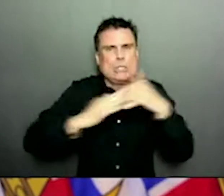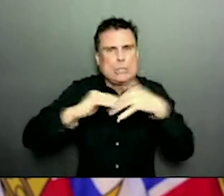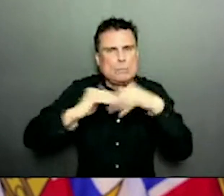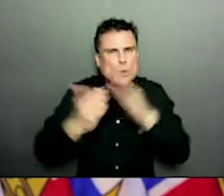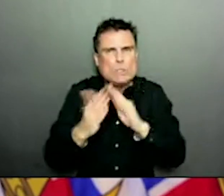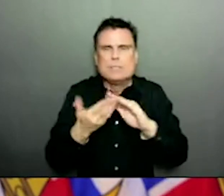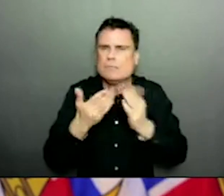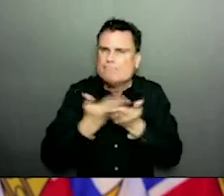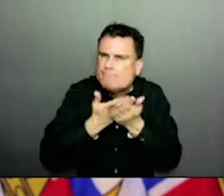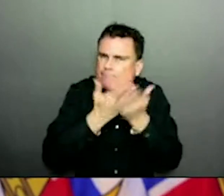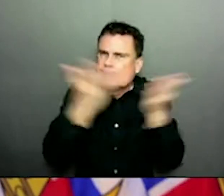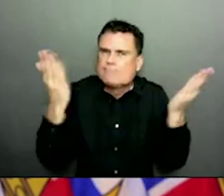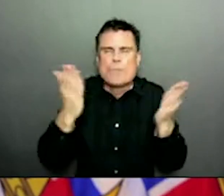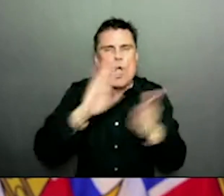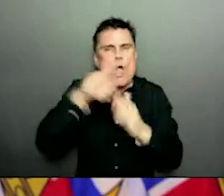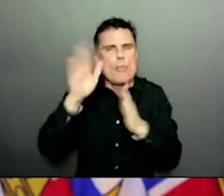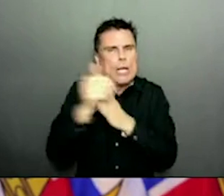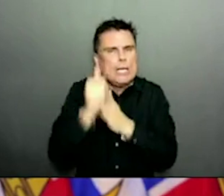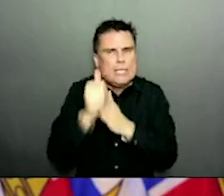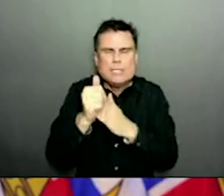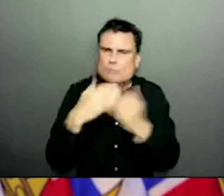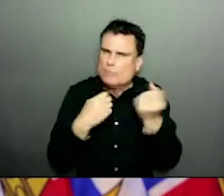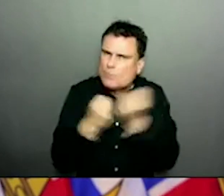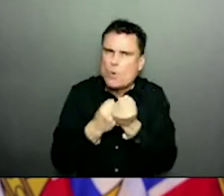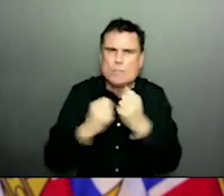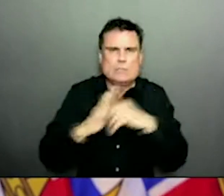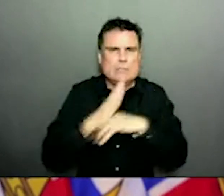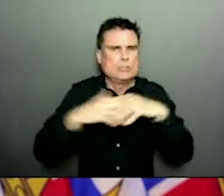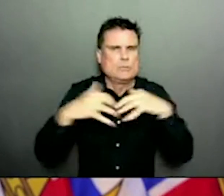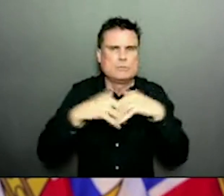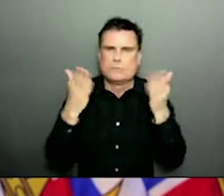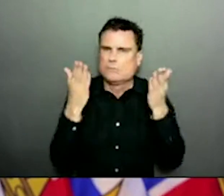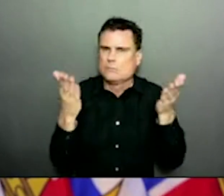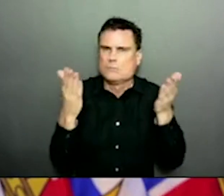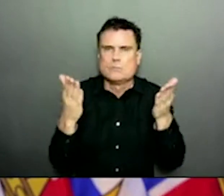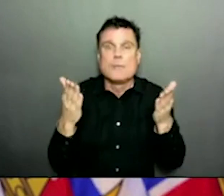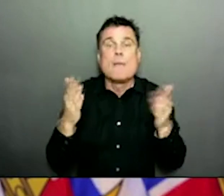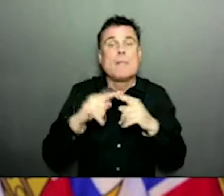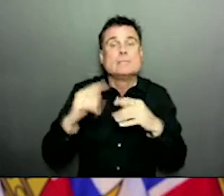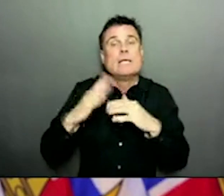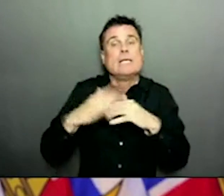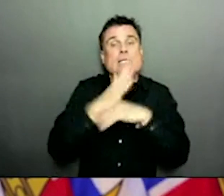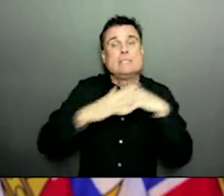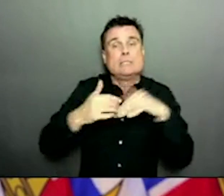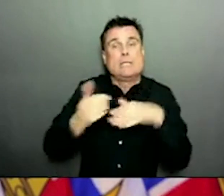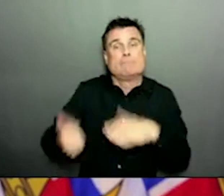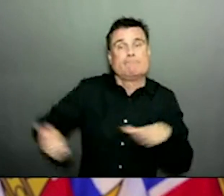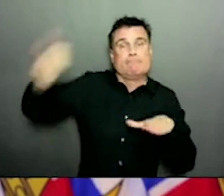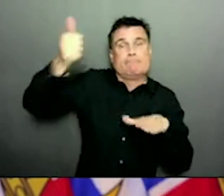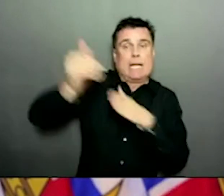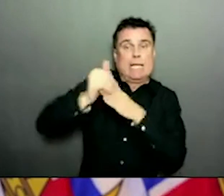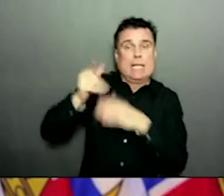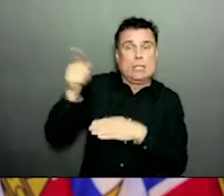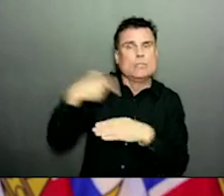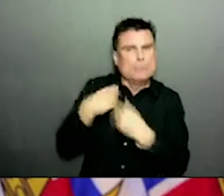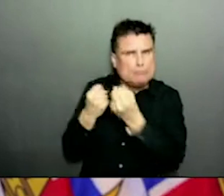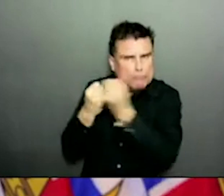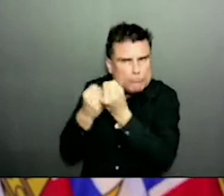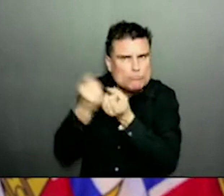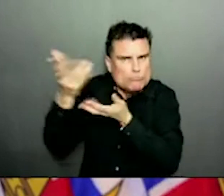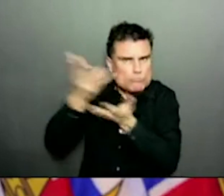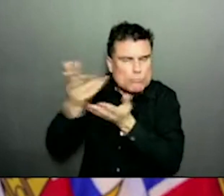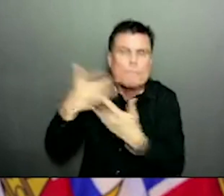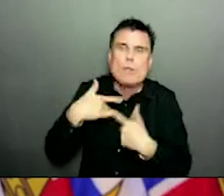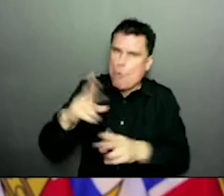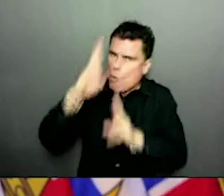of meeting with the First Nations Leadership Council again this week for a couple of hours to talk about the importance of vaccines in their communities